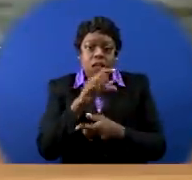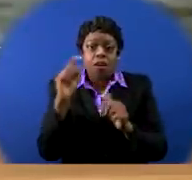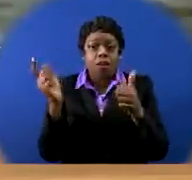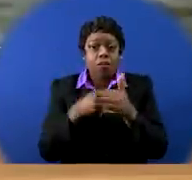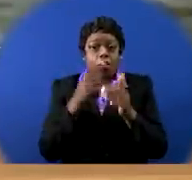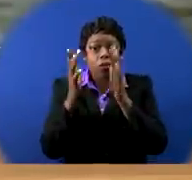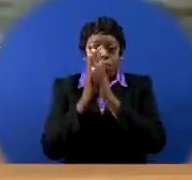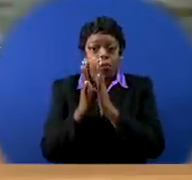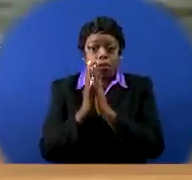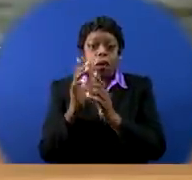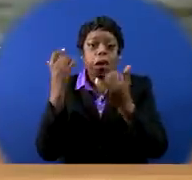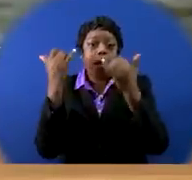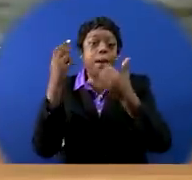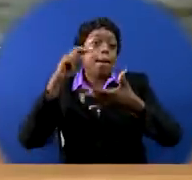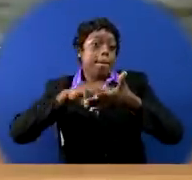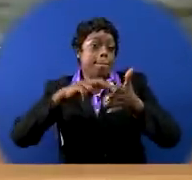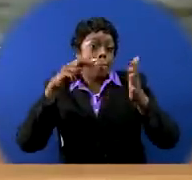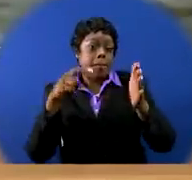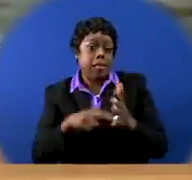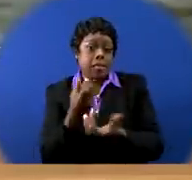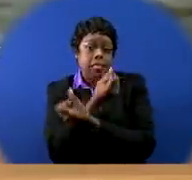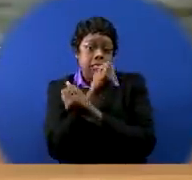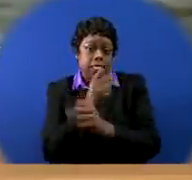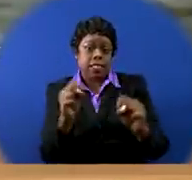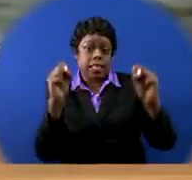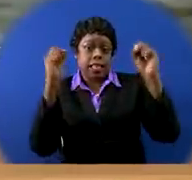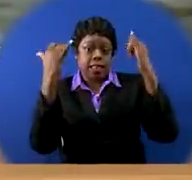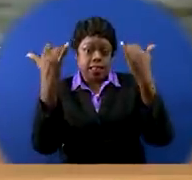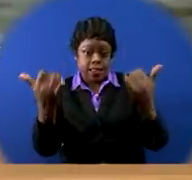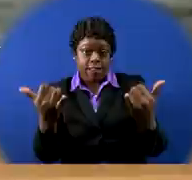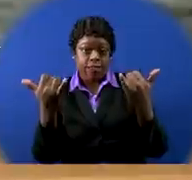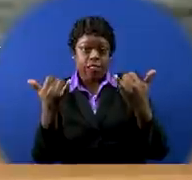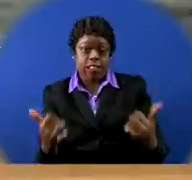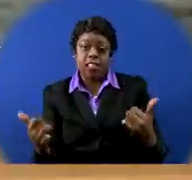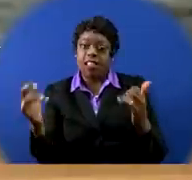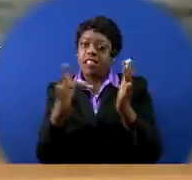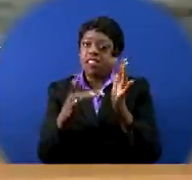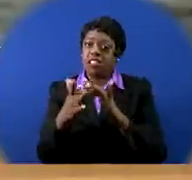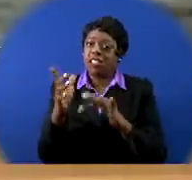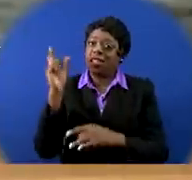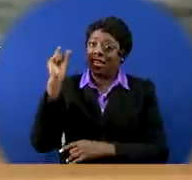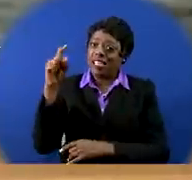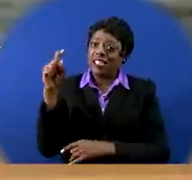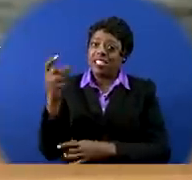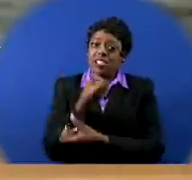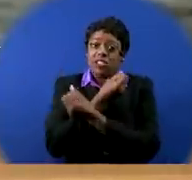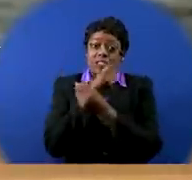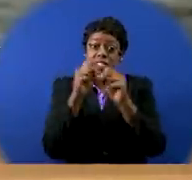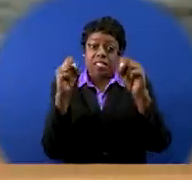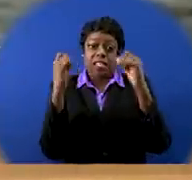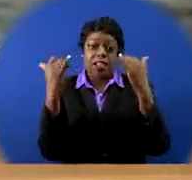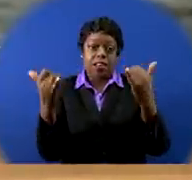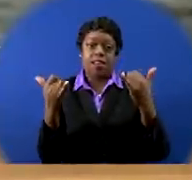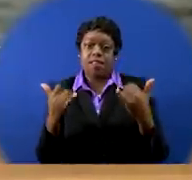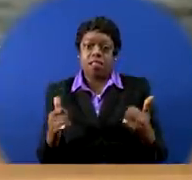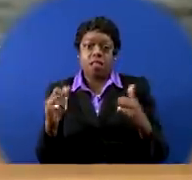prayer. That word means save now. I need you to save. I need you to get us out of the tyranny of Roman oppression. I want you to